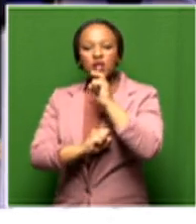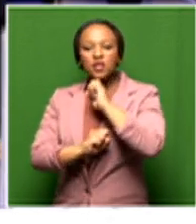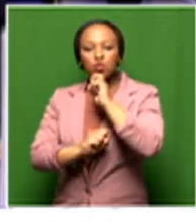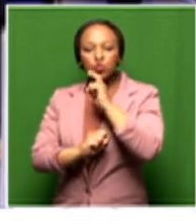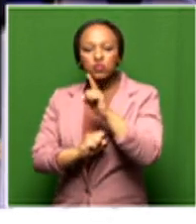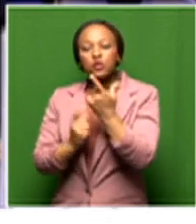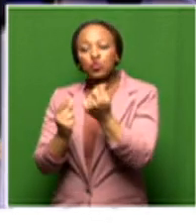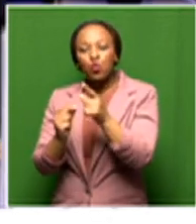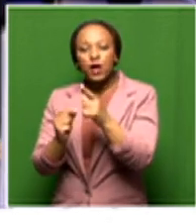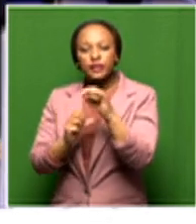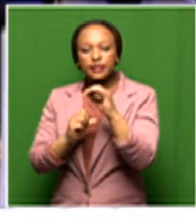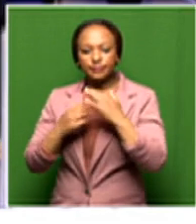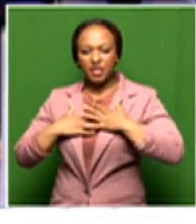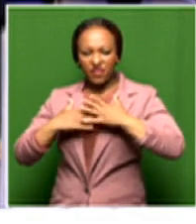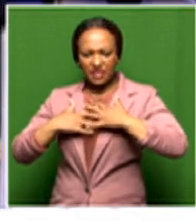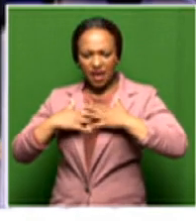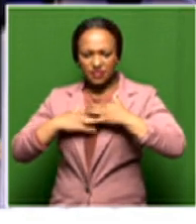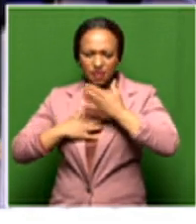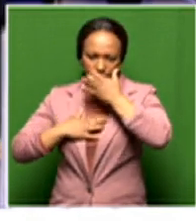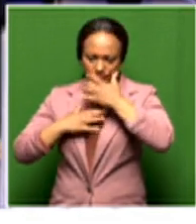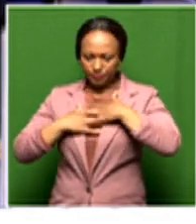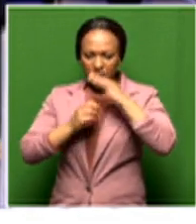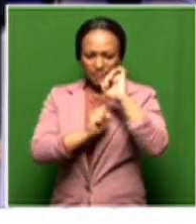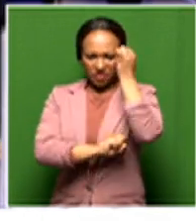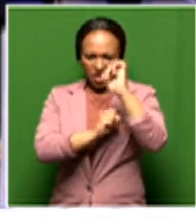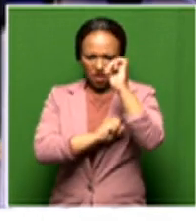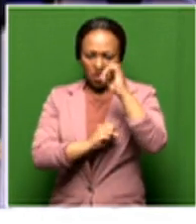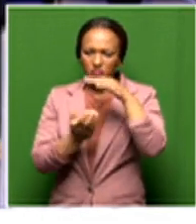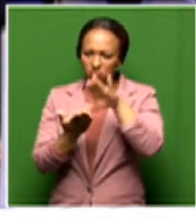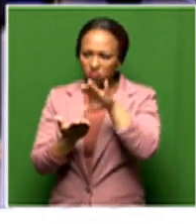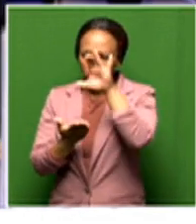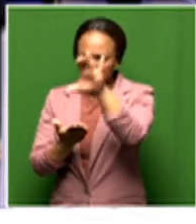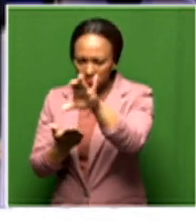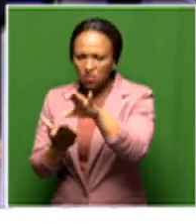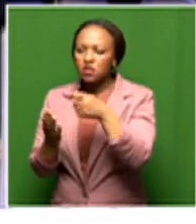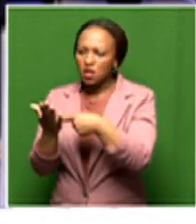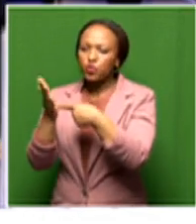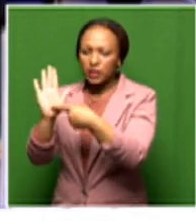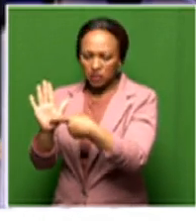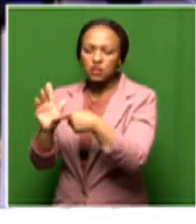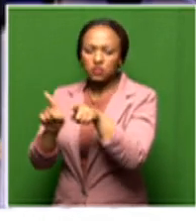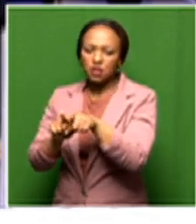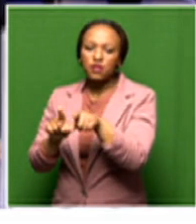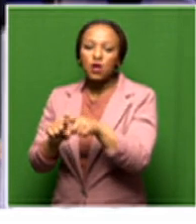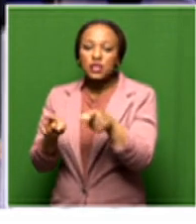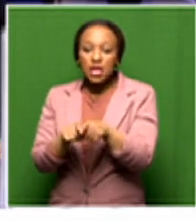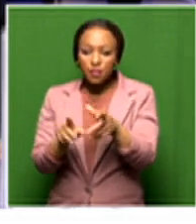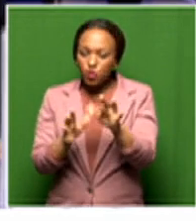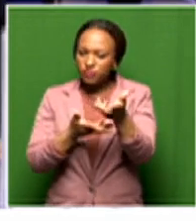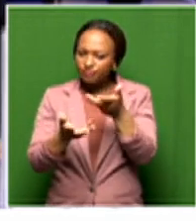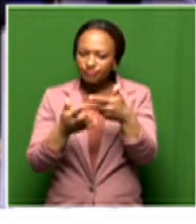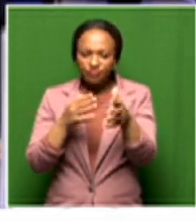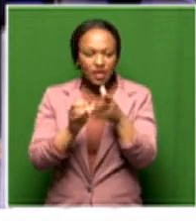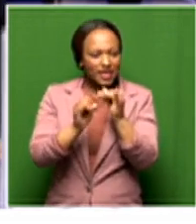press statements and updates, and we continue to have platforms and engage on platforms such as this one,